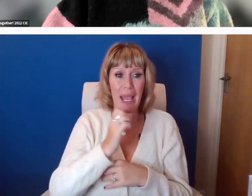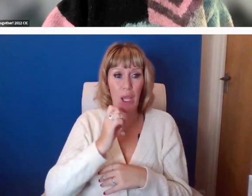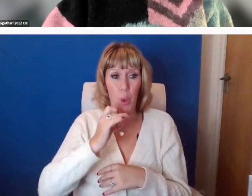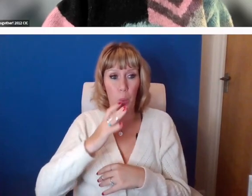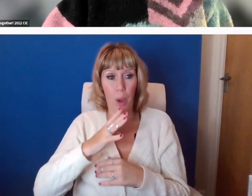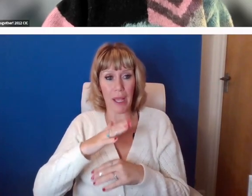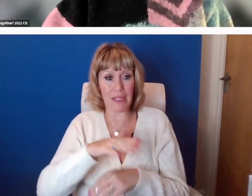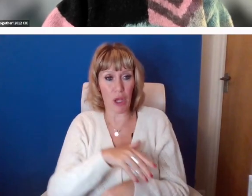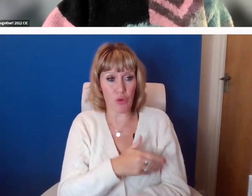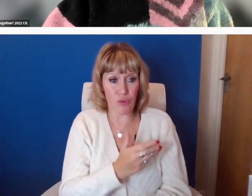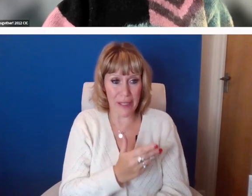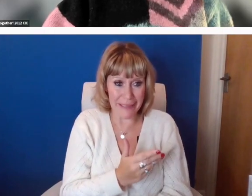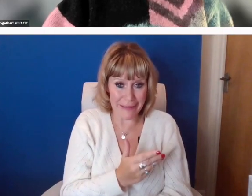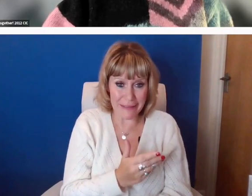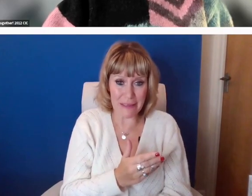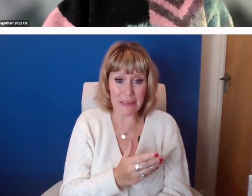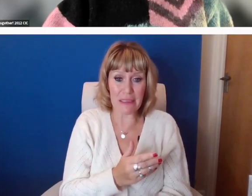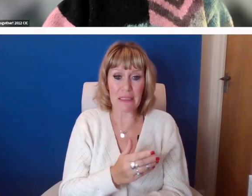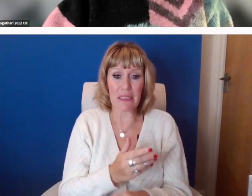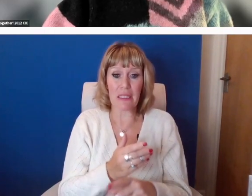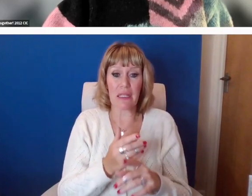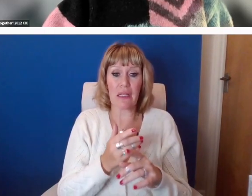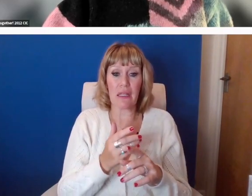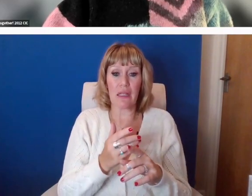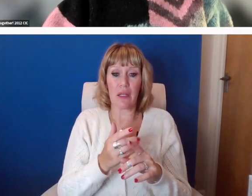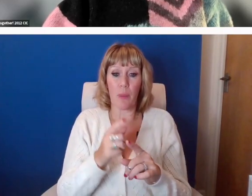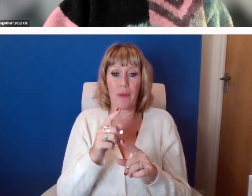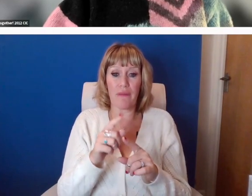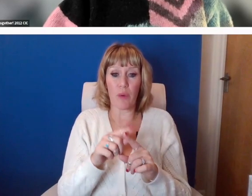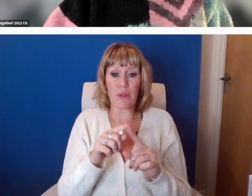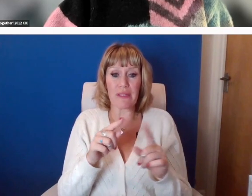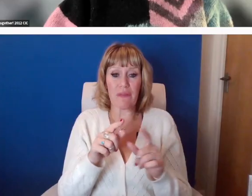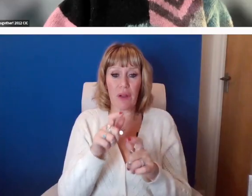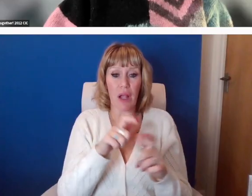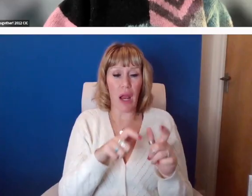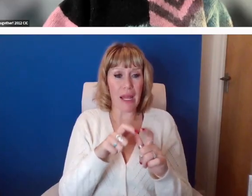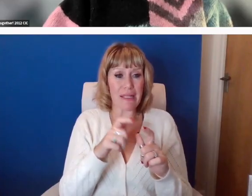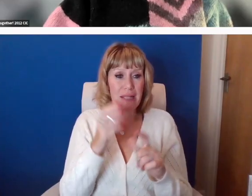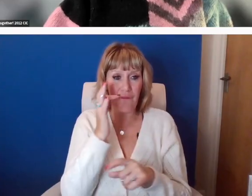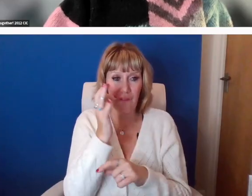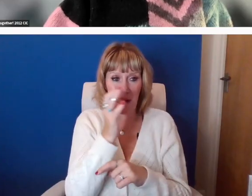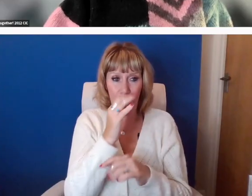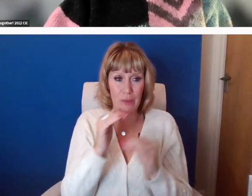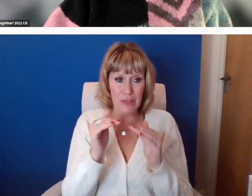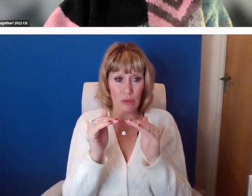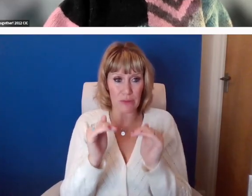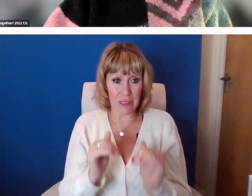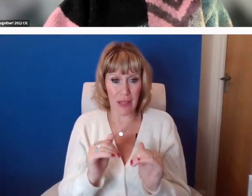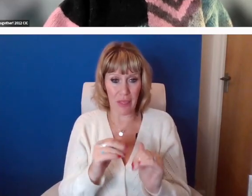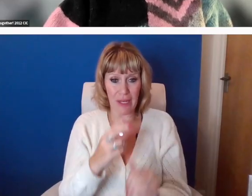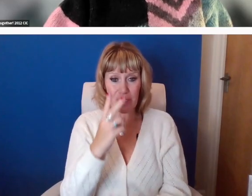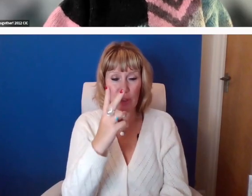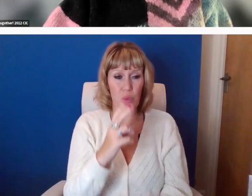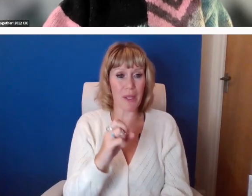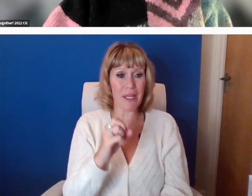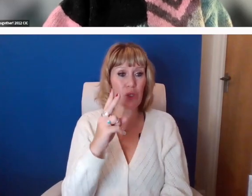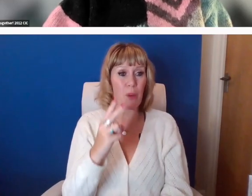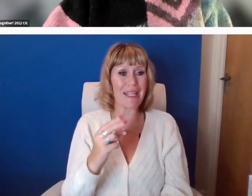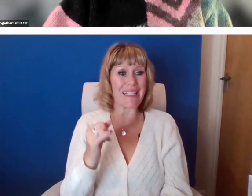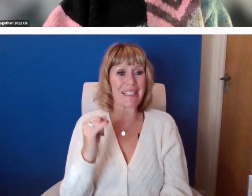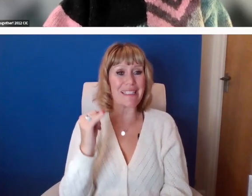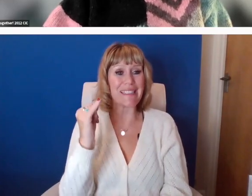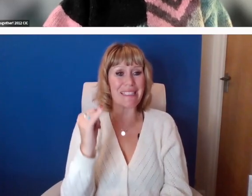detail of flowers in monochrome collaged underneath. And again, it's another 2026 self-portrait. So it's